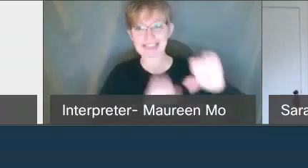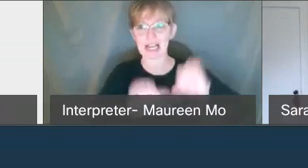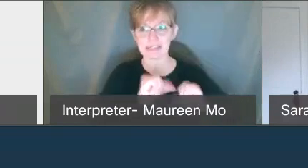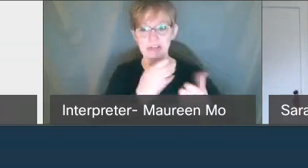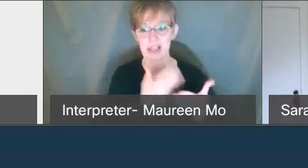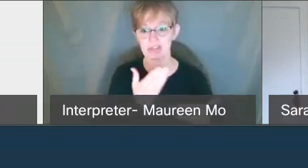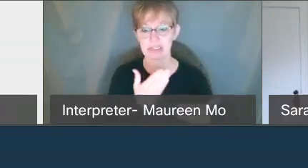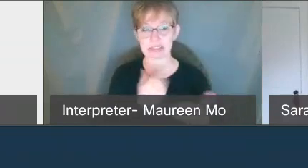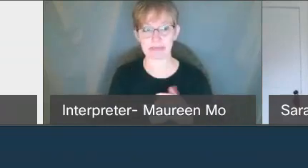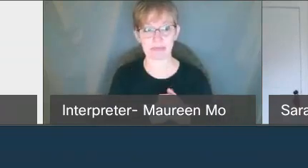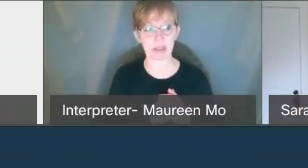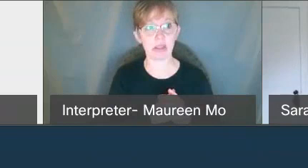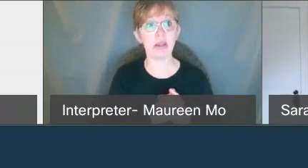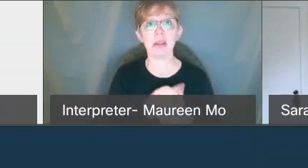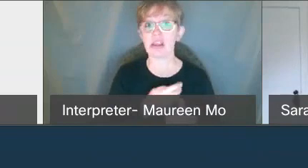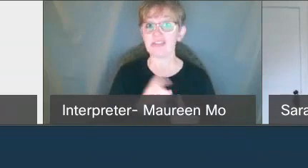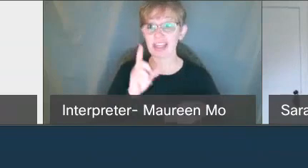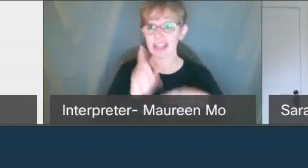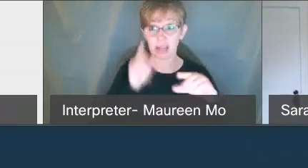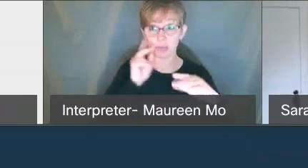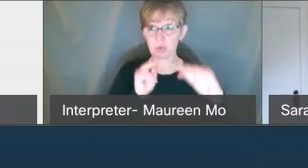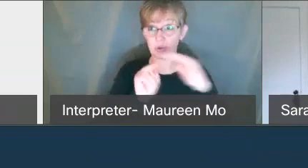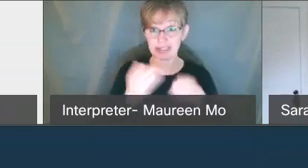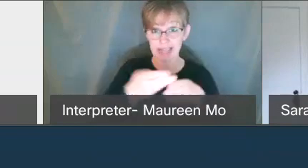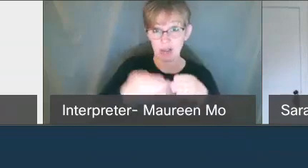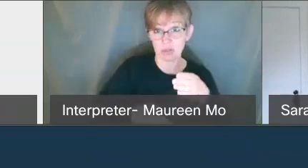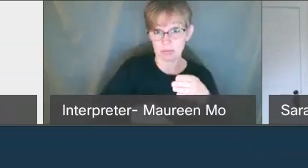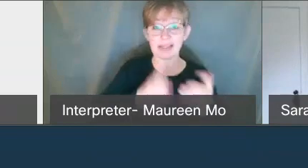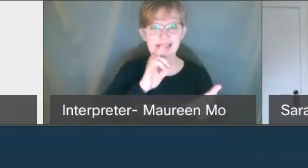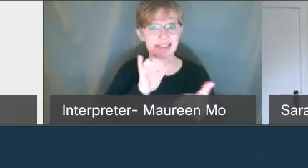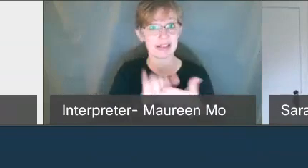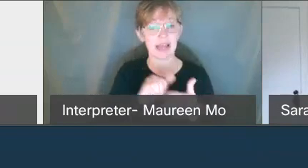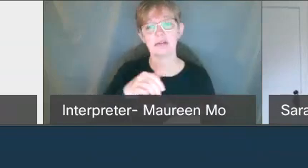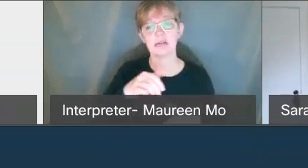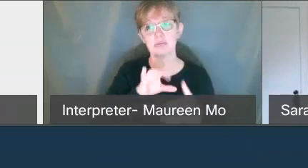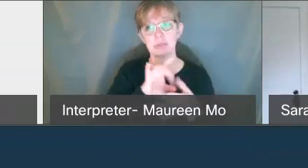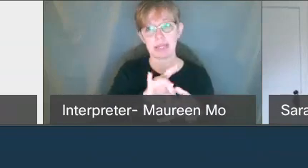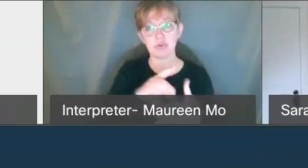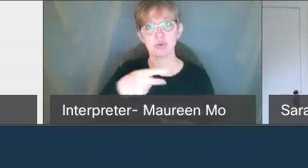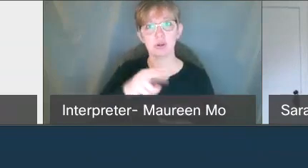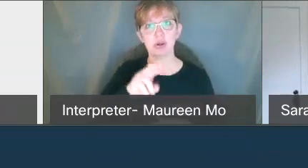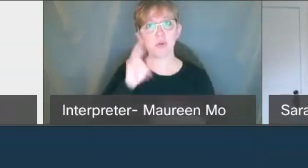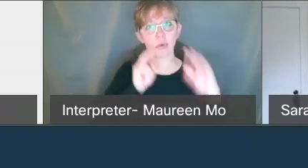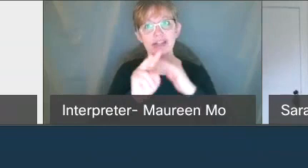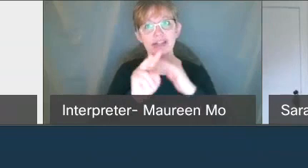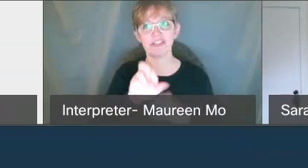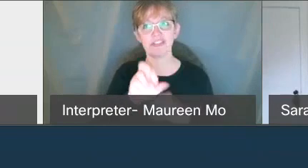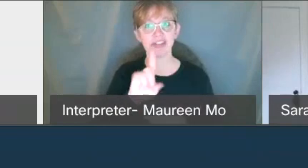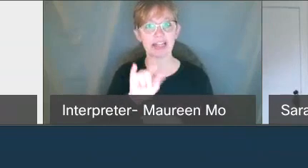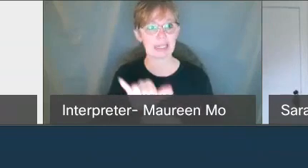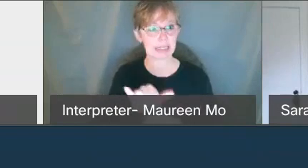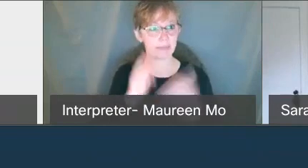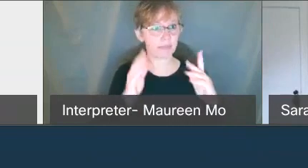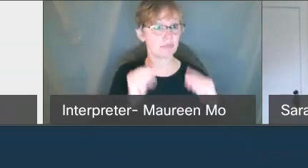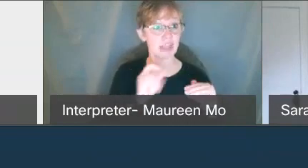they're unable to predict outcomes, that is a question of predictive validity. If they're racially biased, that is a question of test